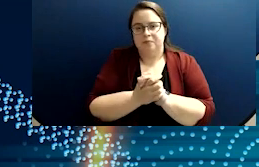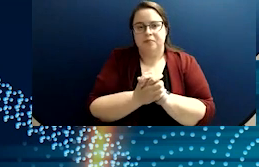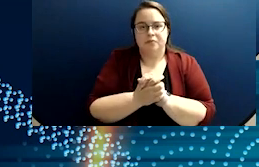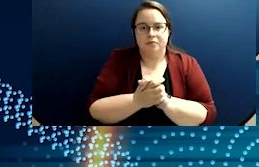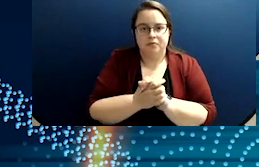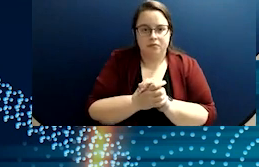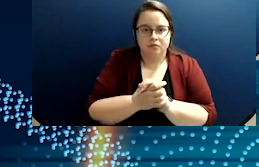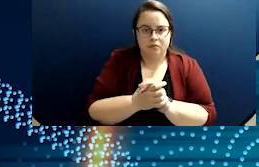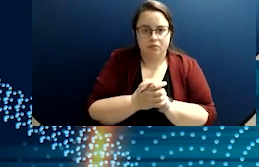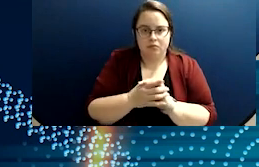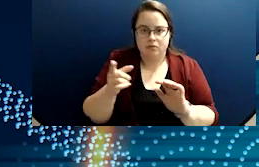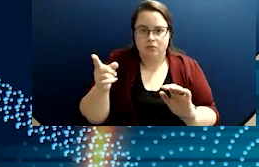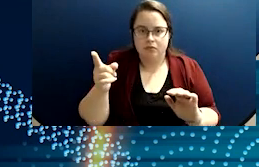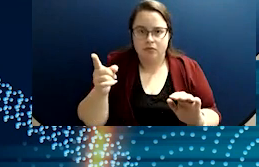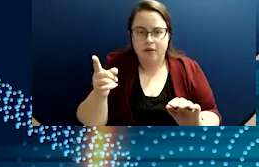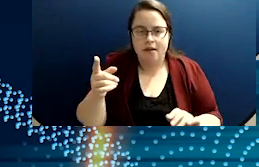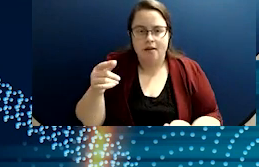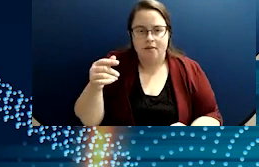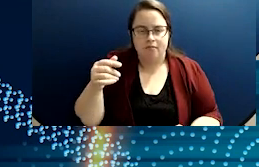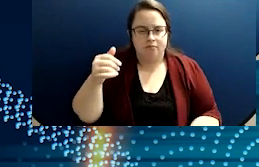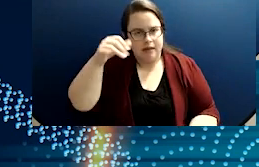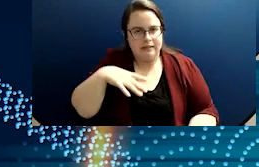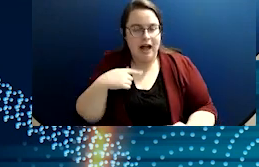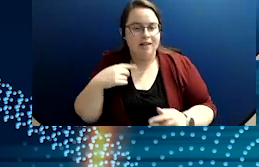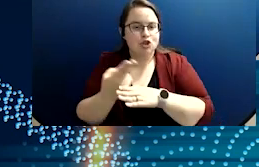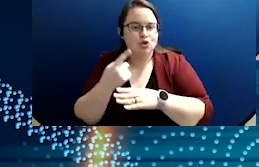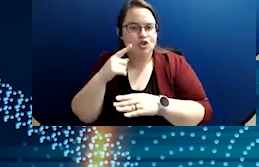I've used it to write non-aggressive emails when I was upset. So.